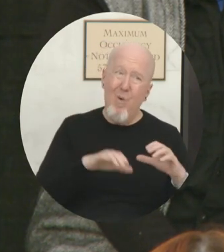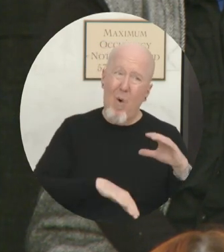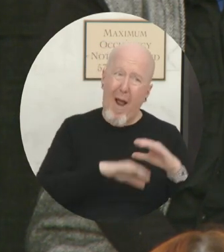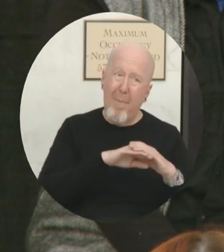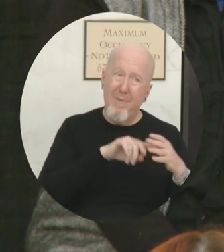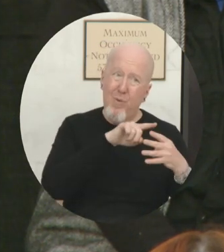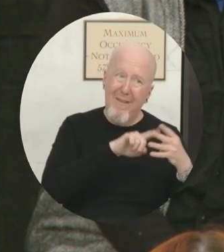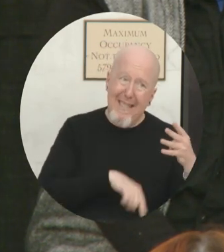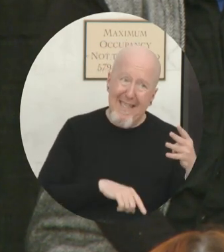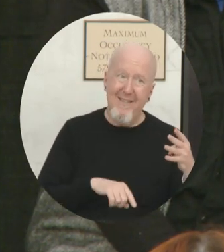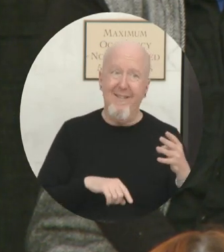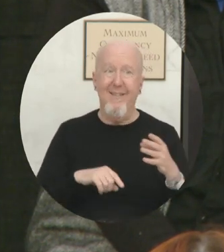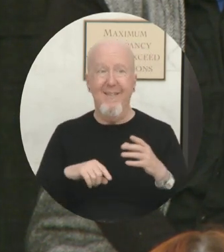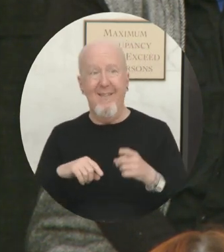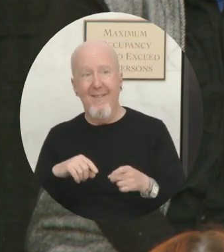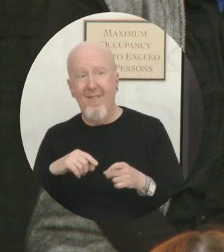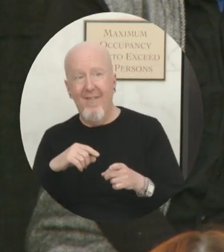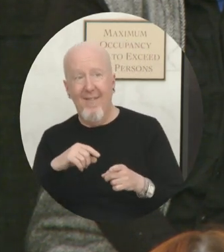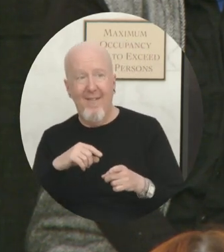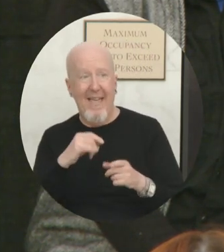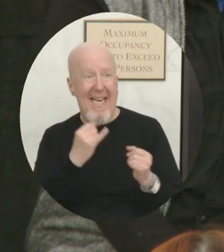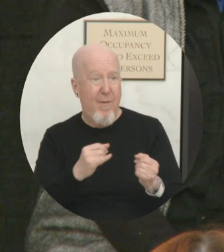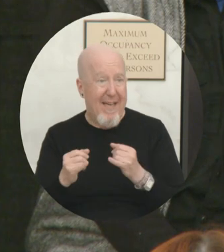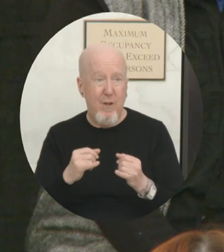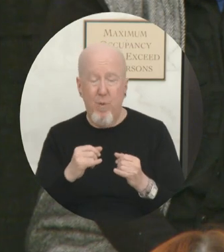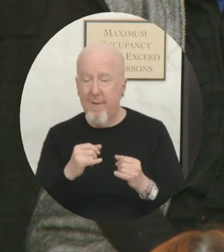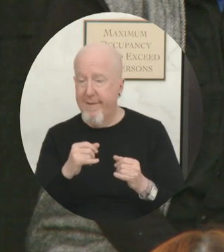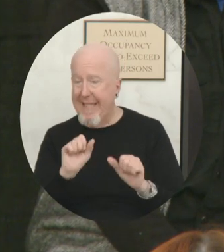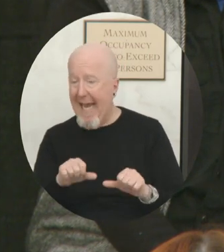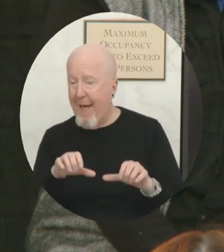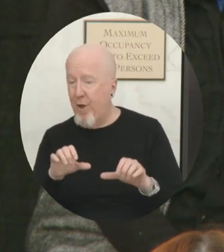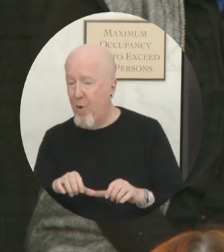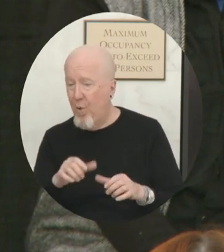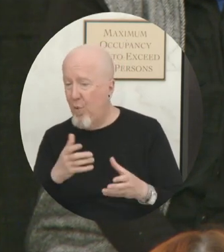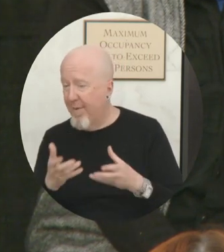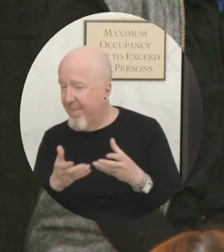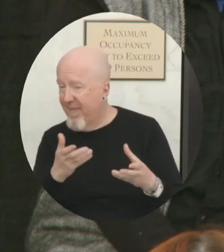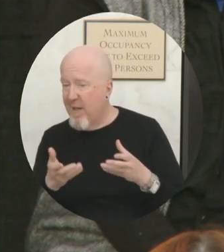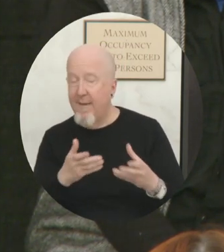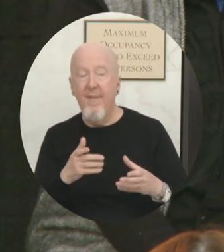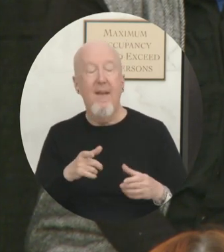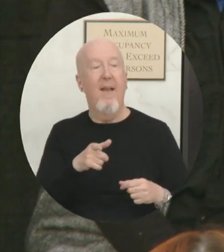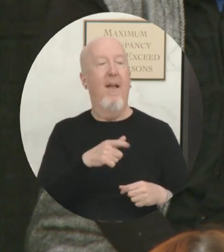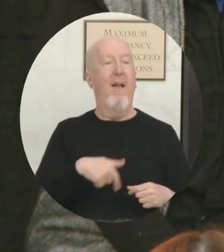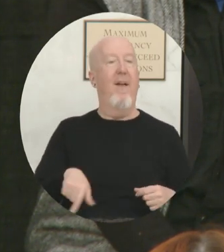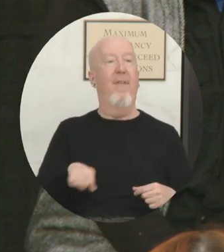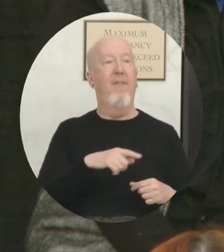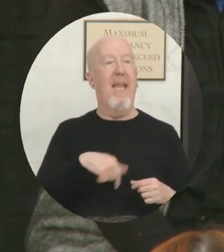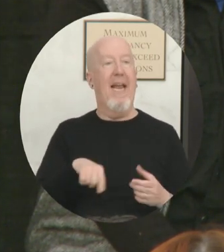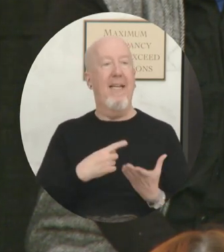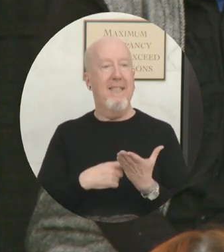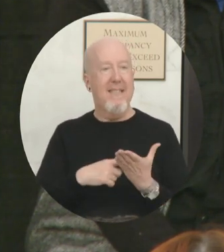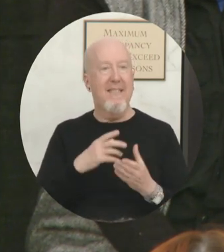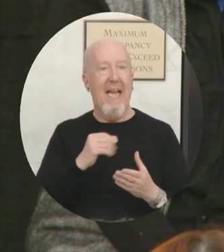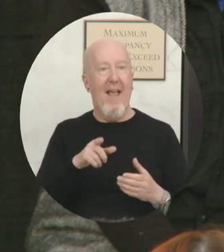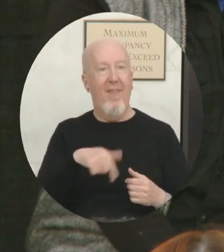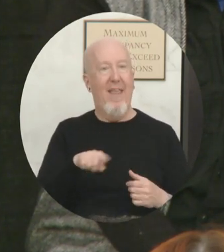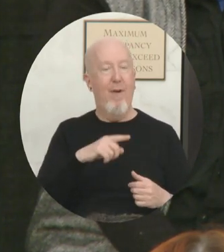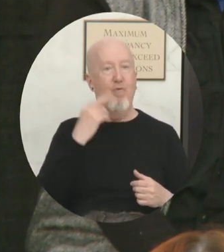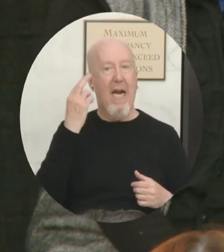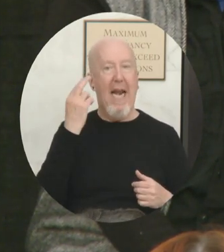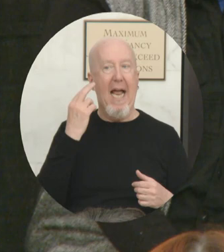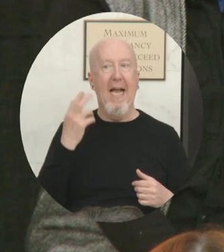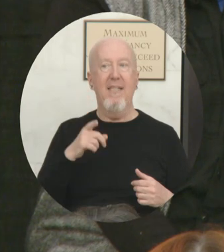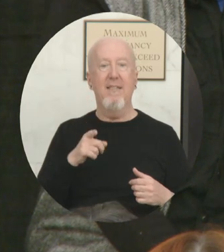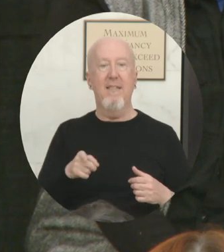on the individual side, and on and on and on are, they come to a place where suddenly